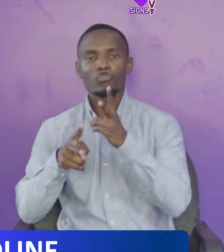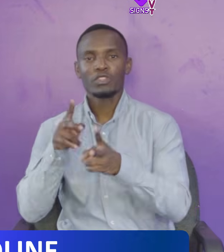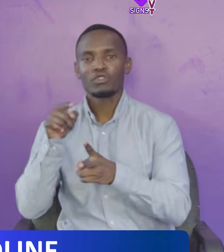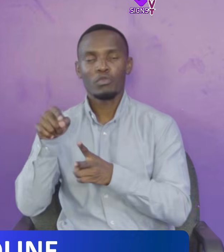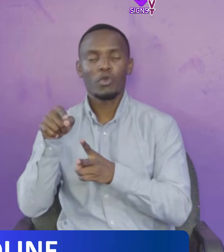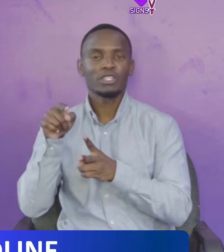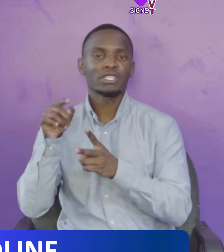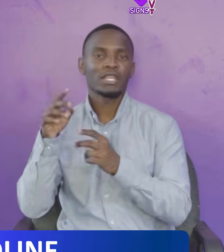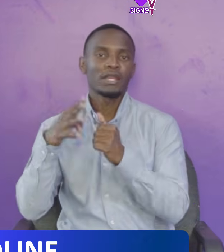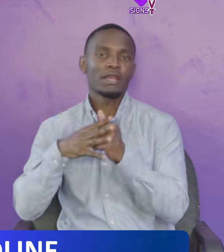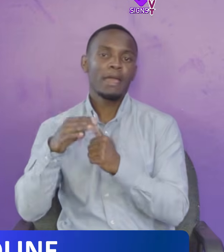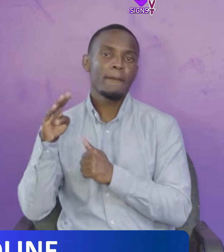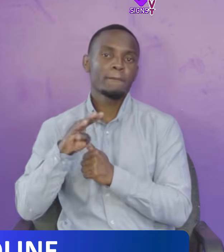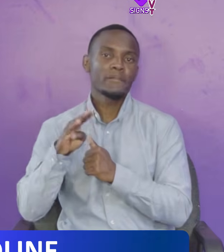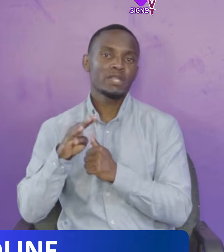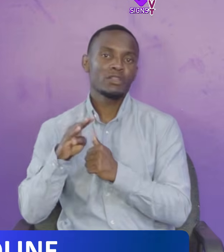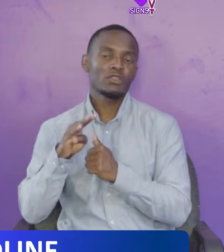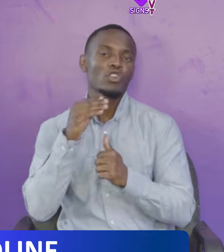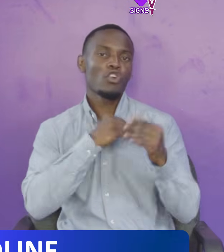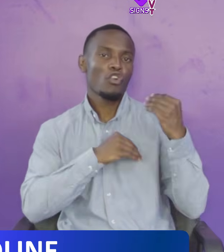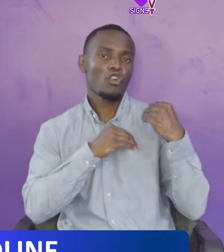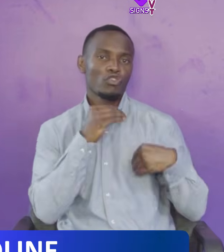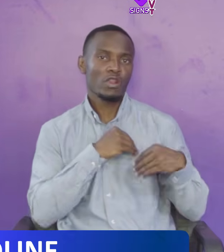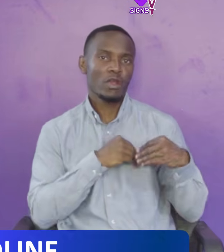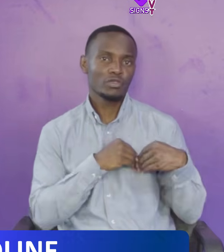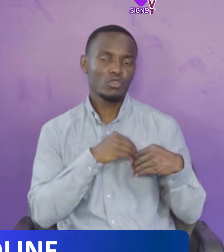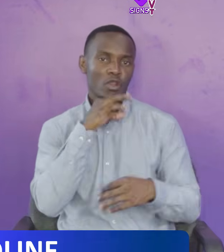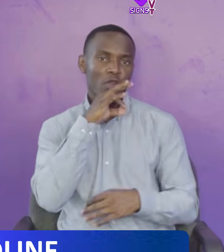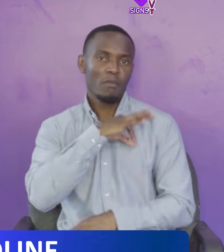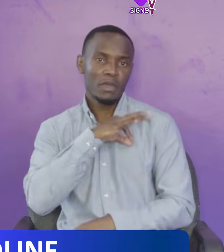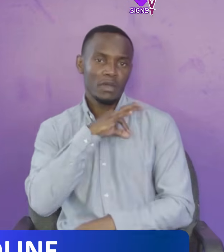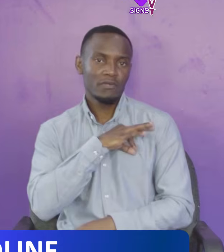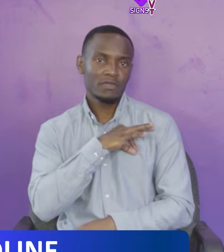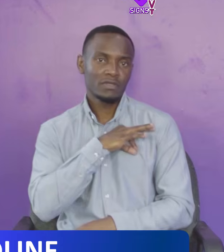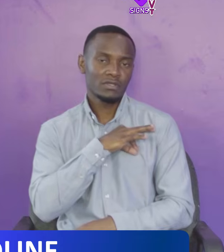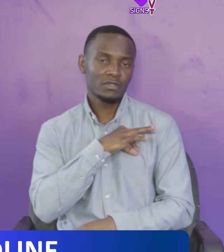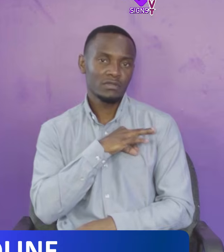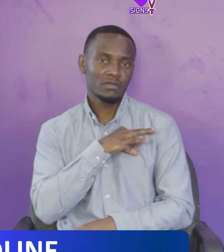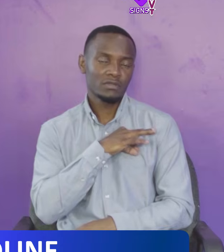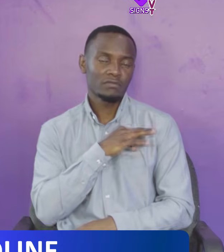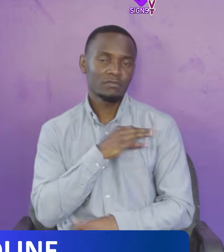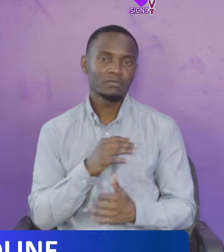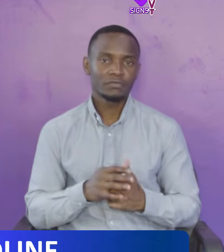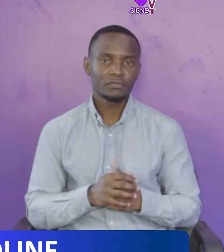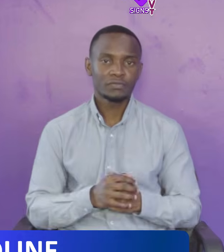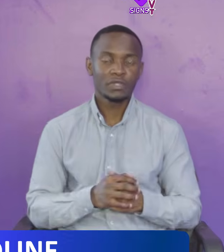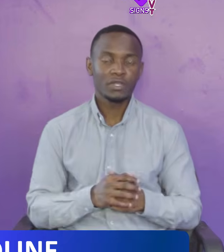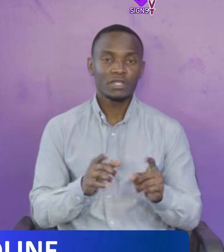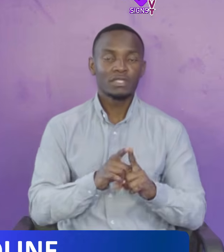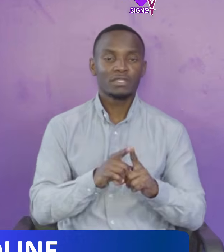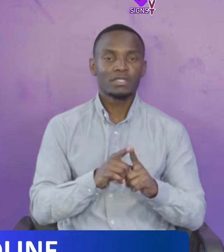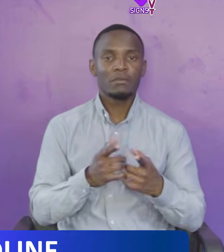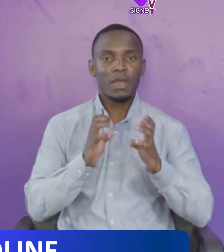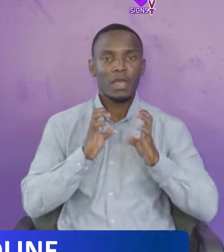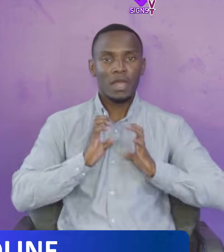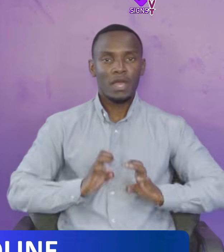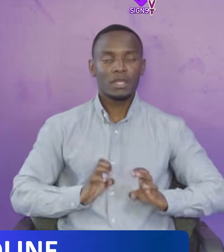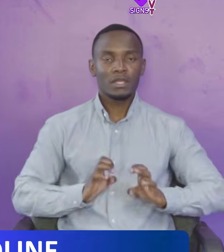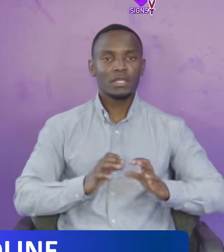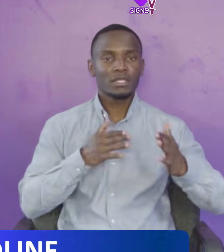22.9 billion graft proceeds traced in 12 months. And the Ethics and Anti-Corruption